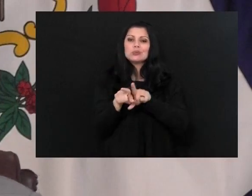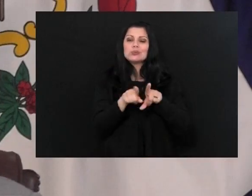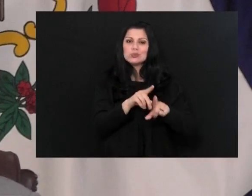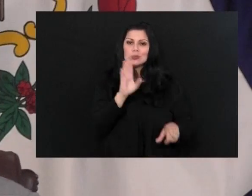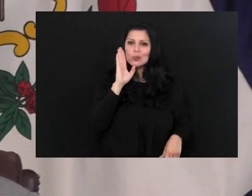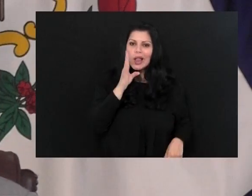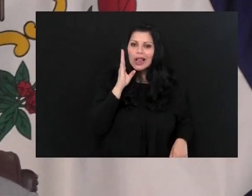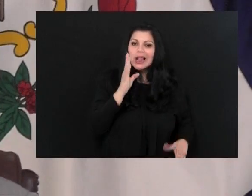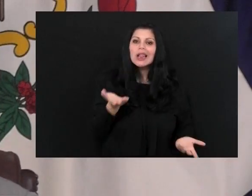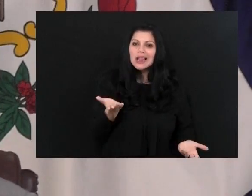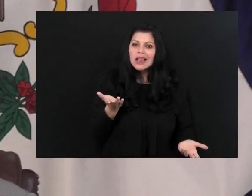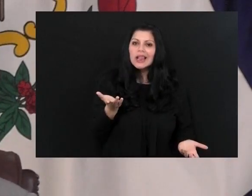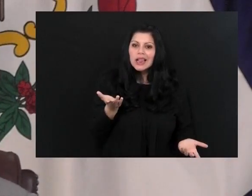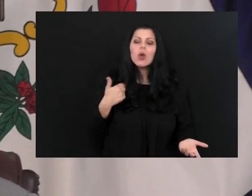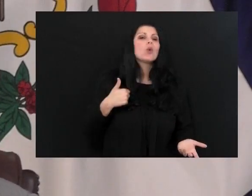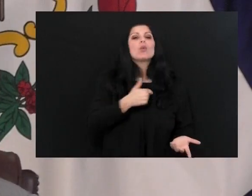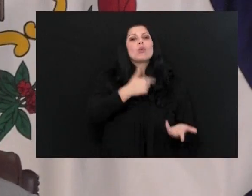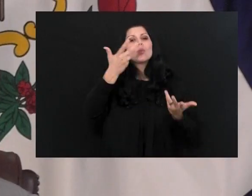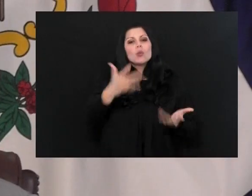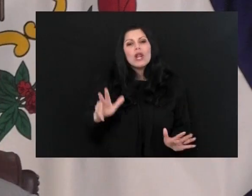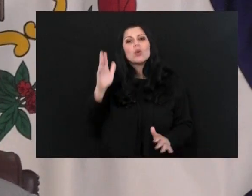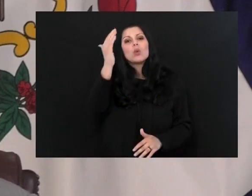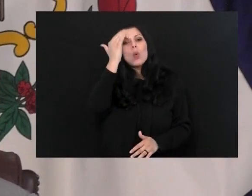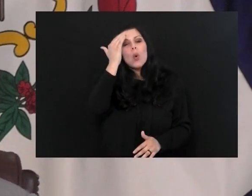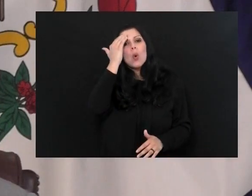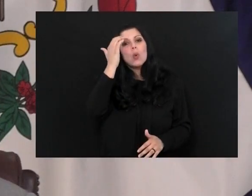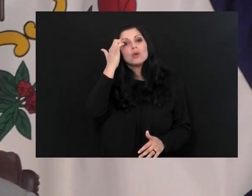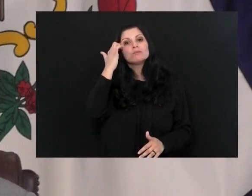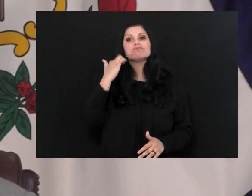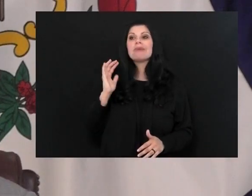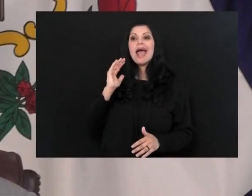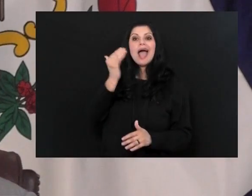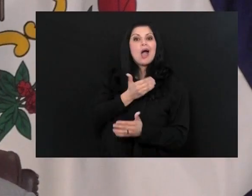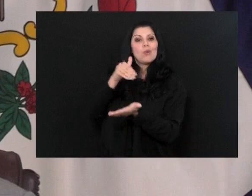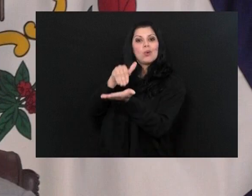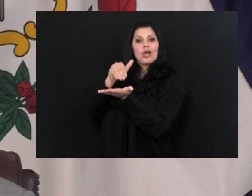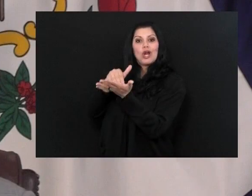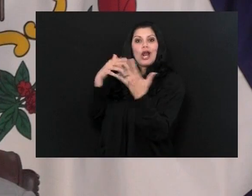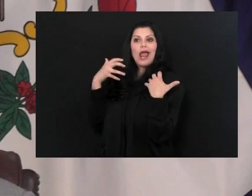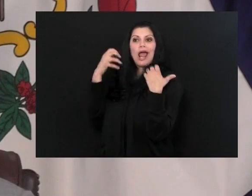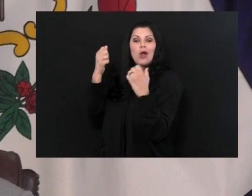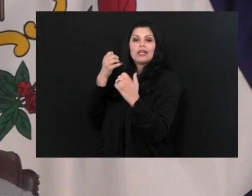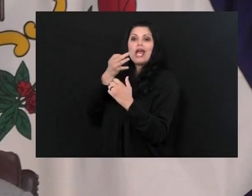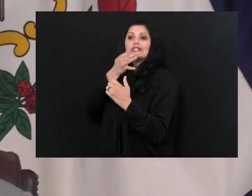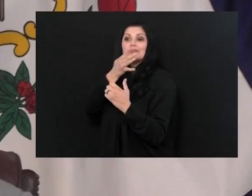know all these things, and our health experts, our education experts,